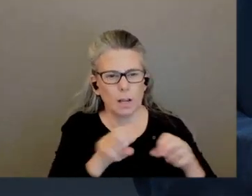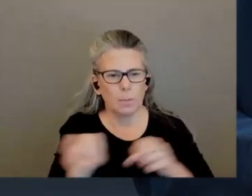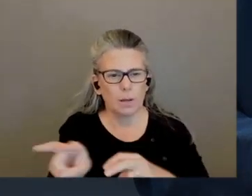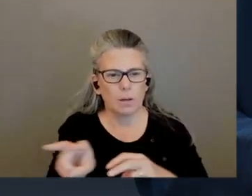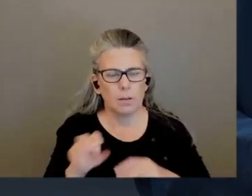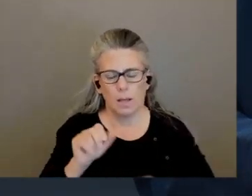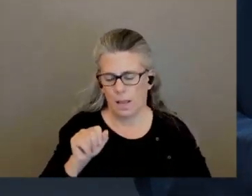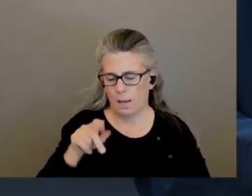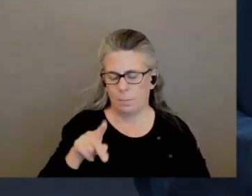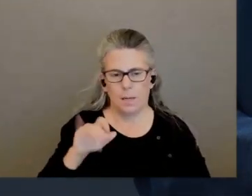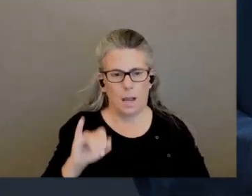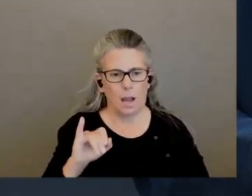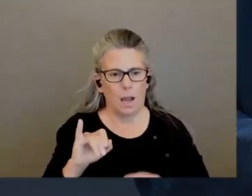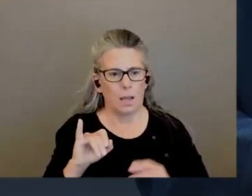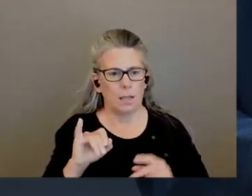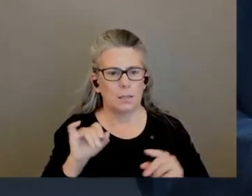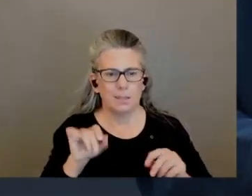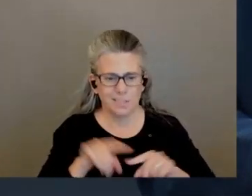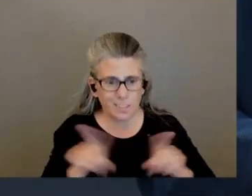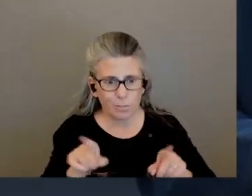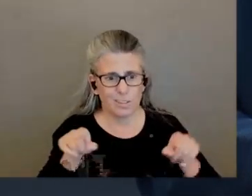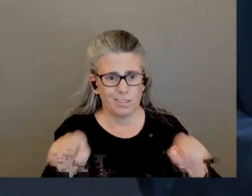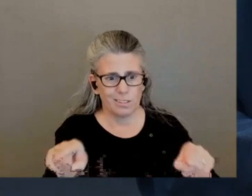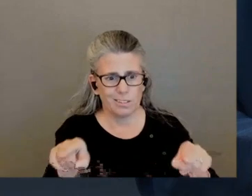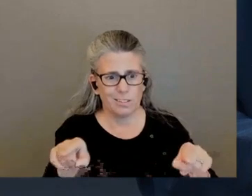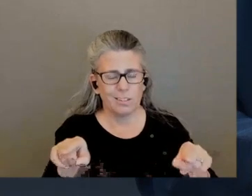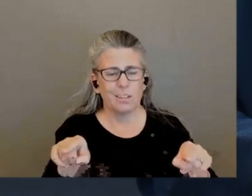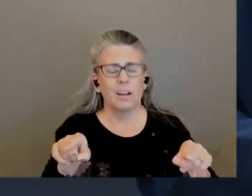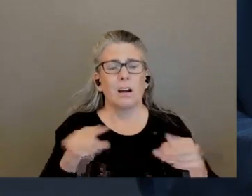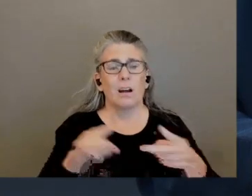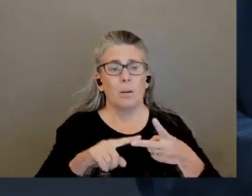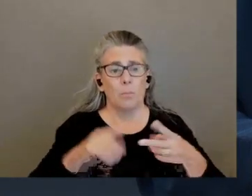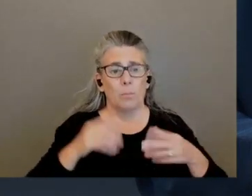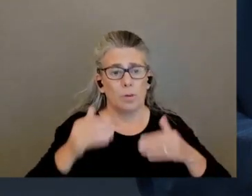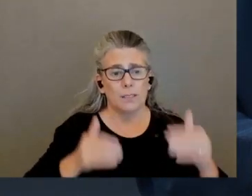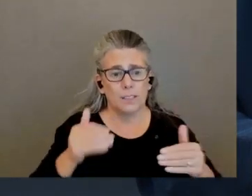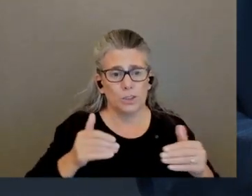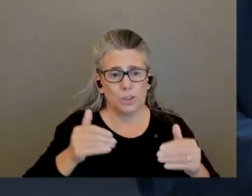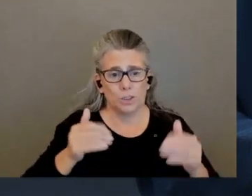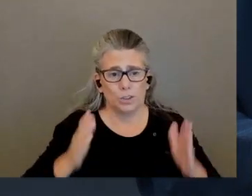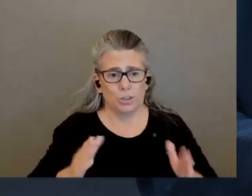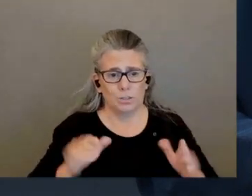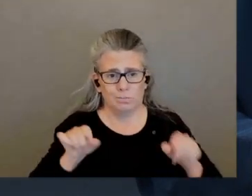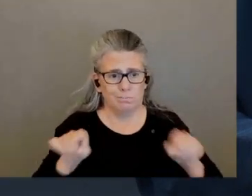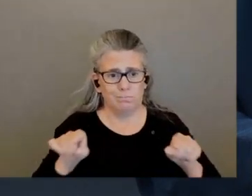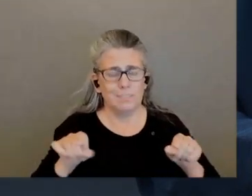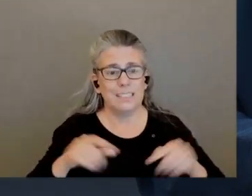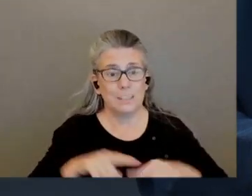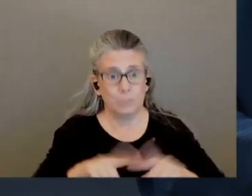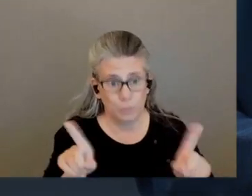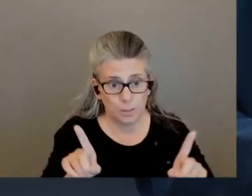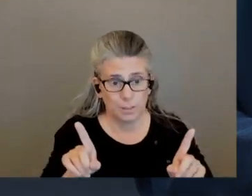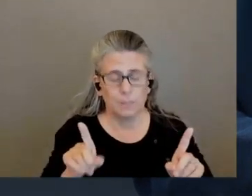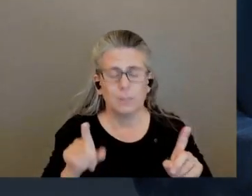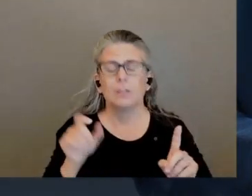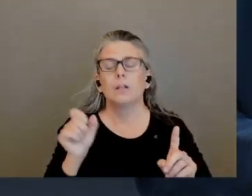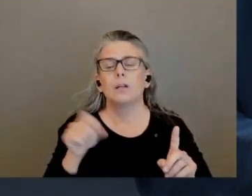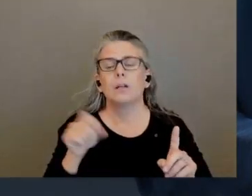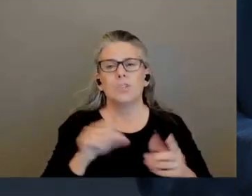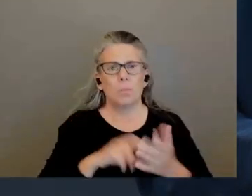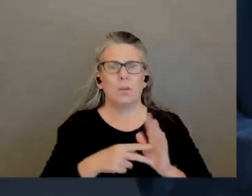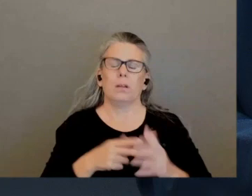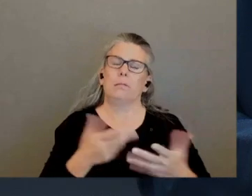operating system were different. The processor itself was vastly different. And so that was painful. You had